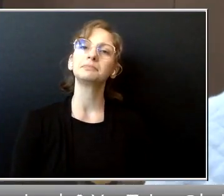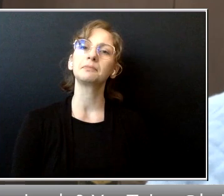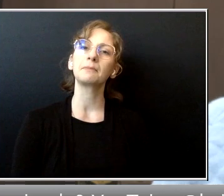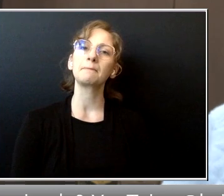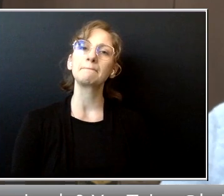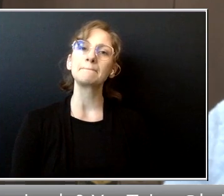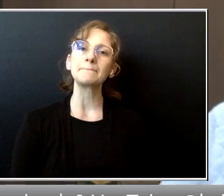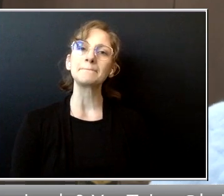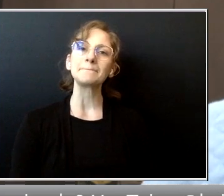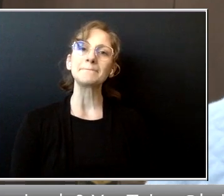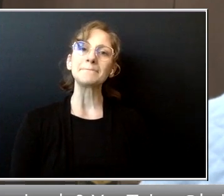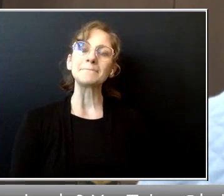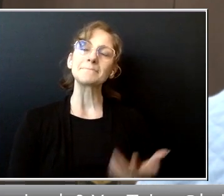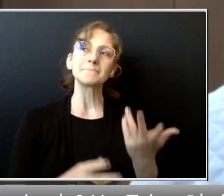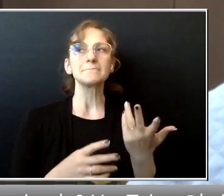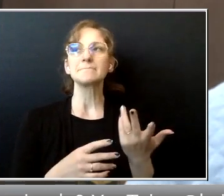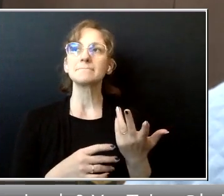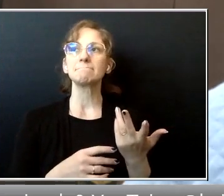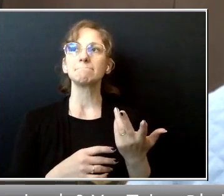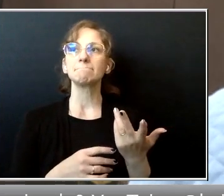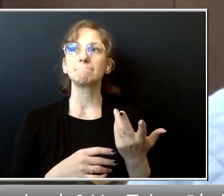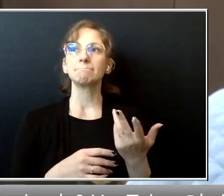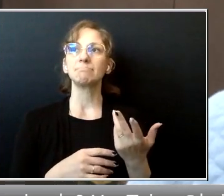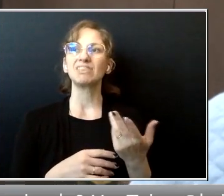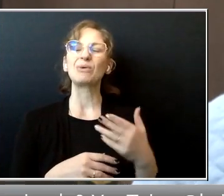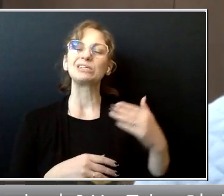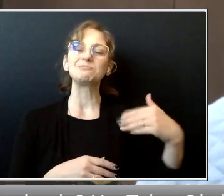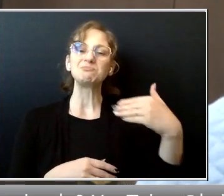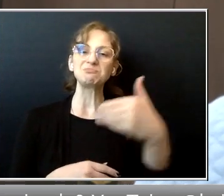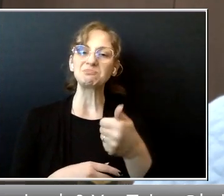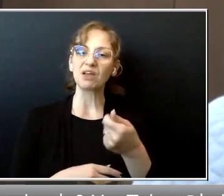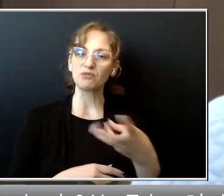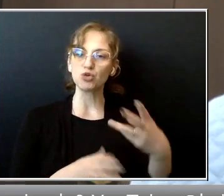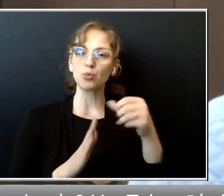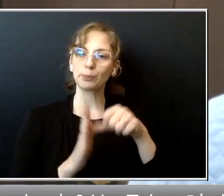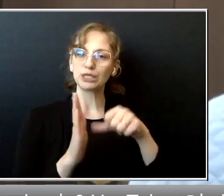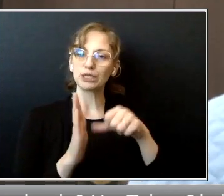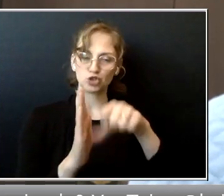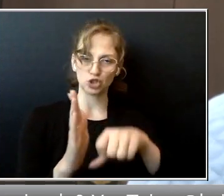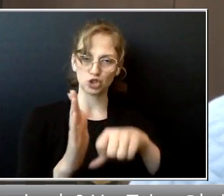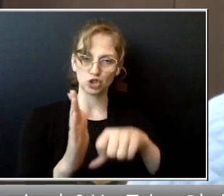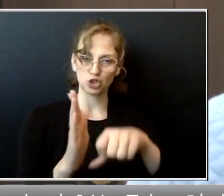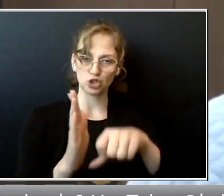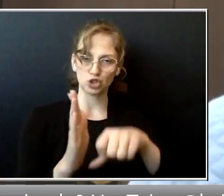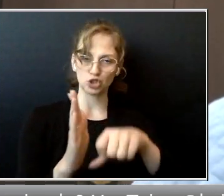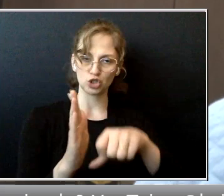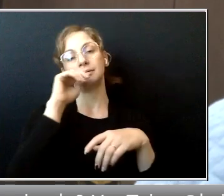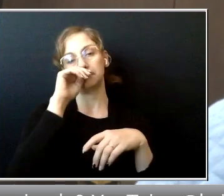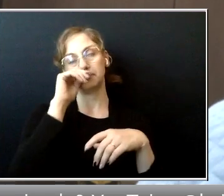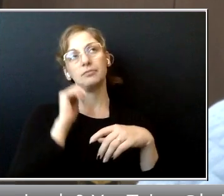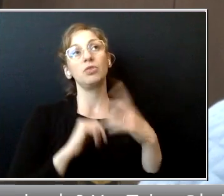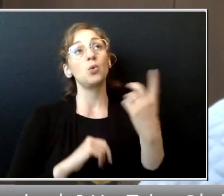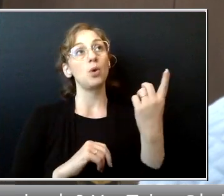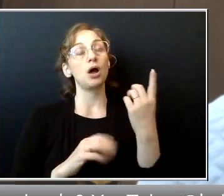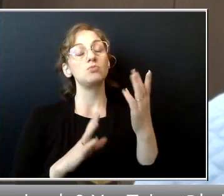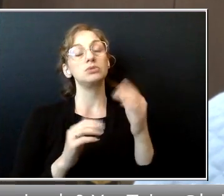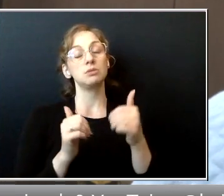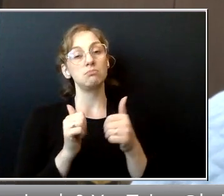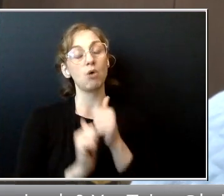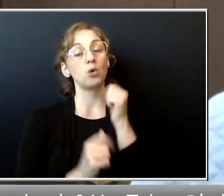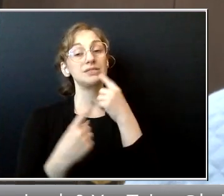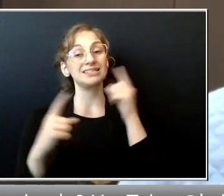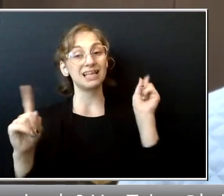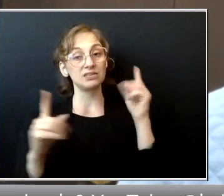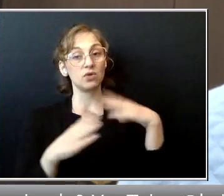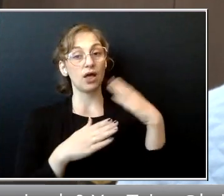After, there was sort of a sequence of procedures that I had, and I'd say the one that Dr. Ali was the most successful with at the end of December, that